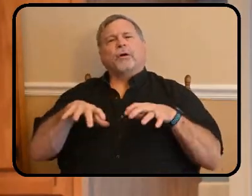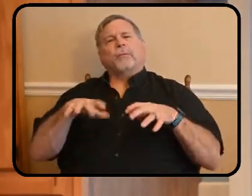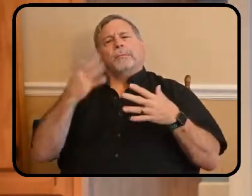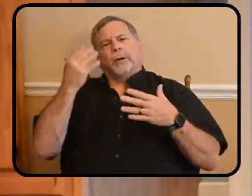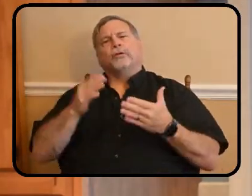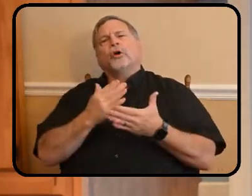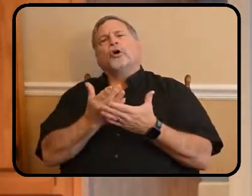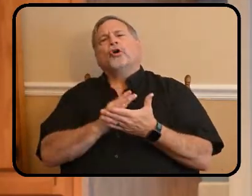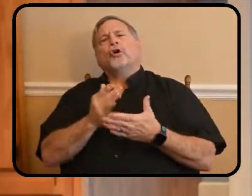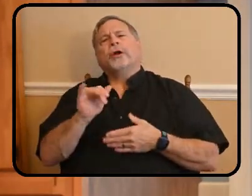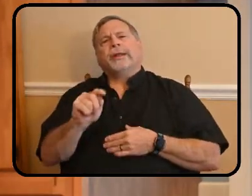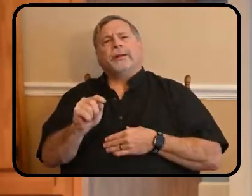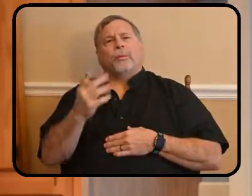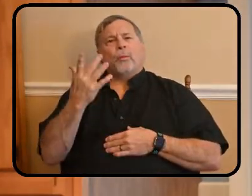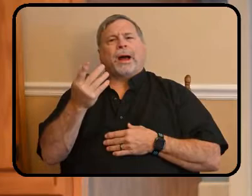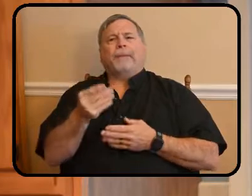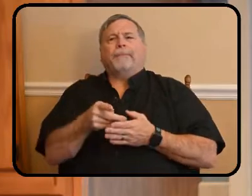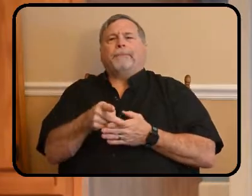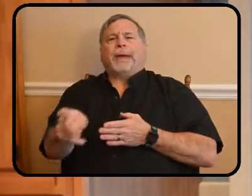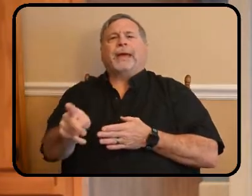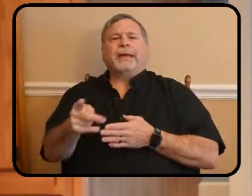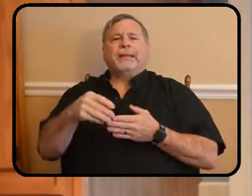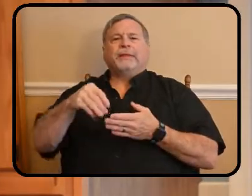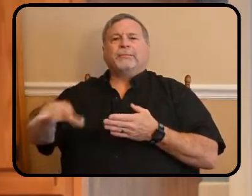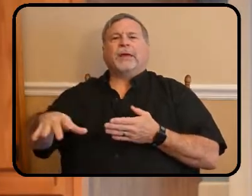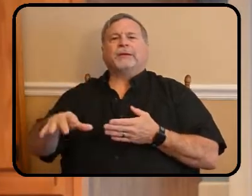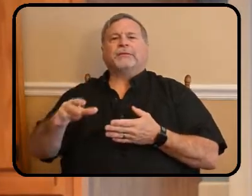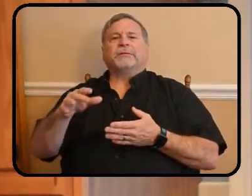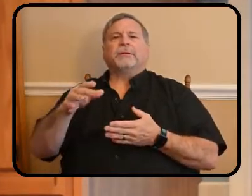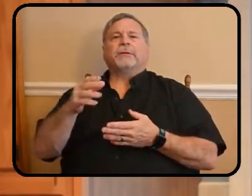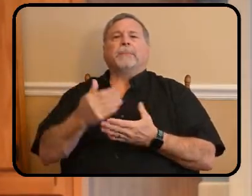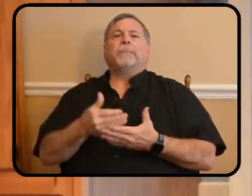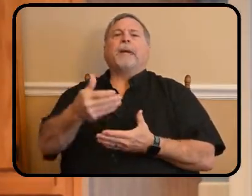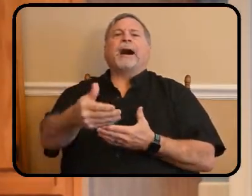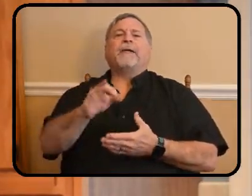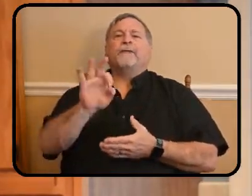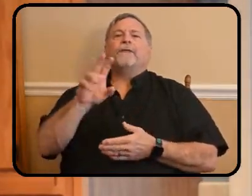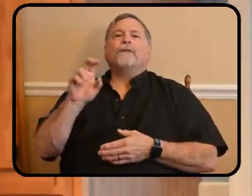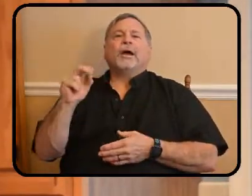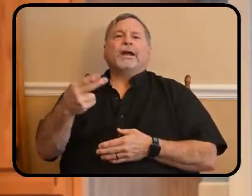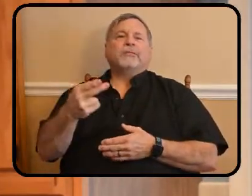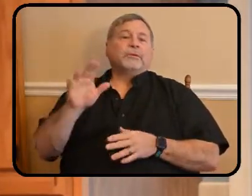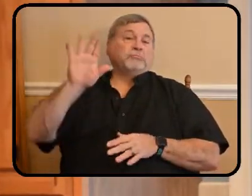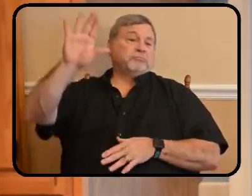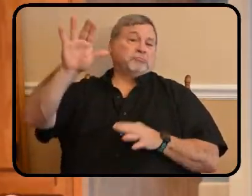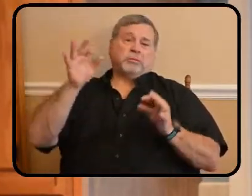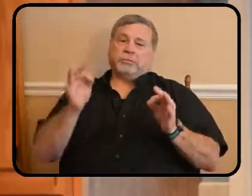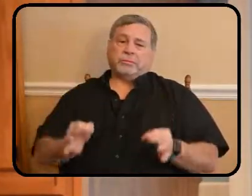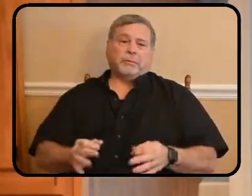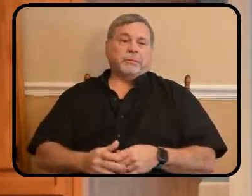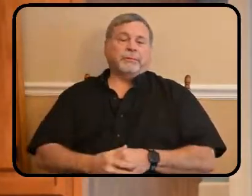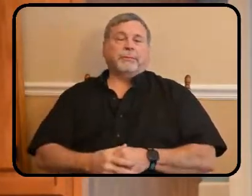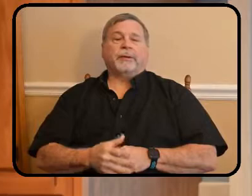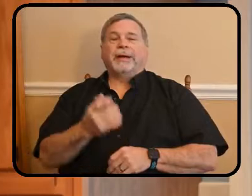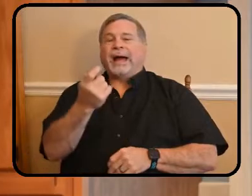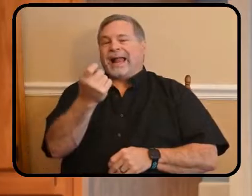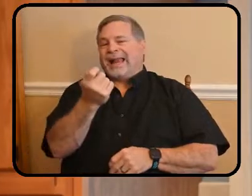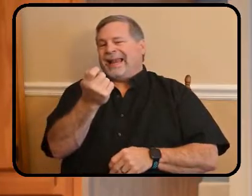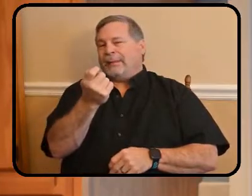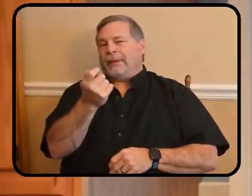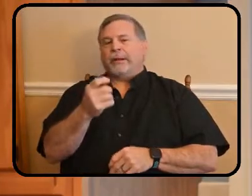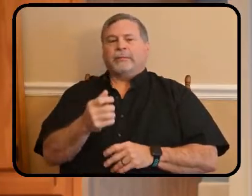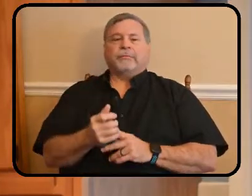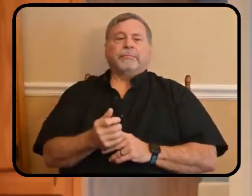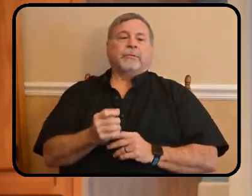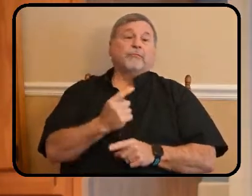anyway. So why pay the expense of getting fresh spinach? But again, up to you. We're going to take just a little bit, and you could